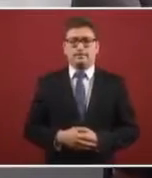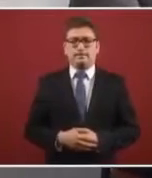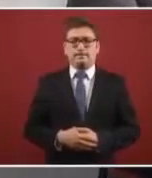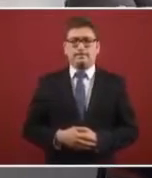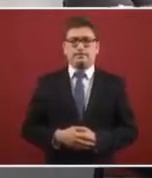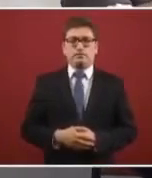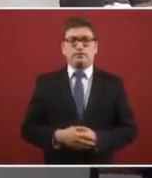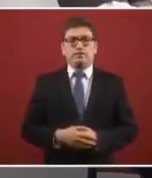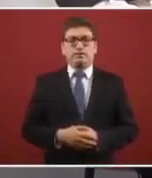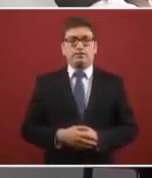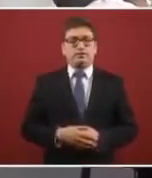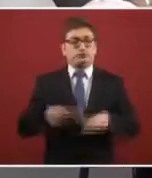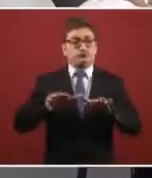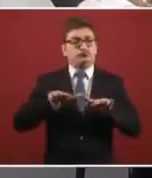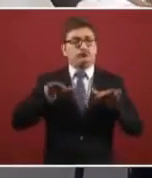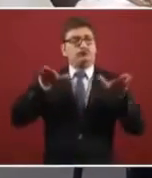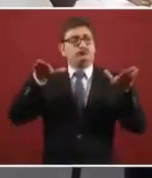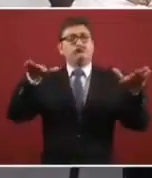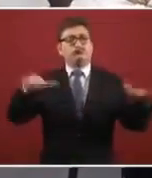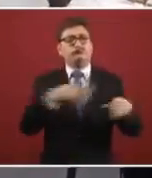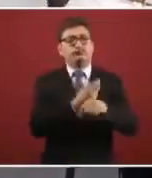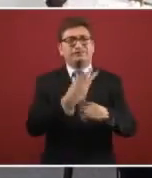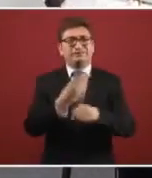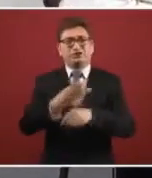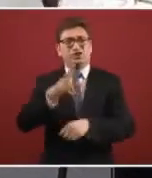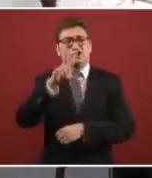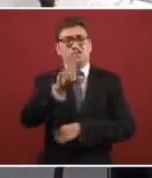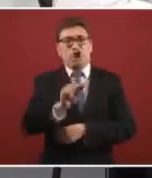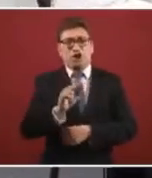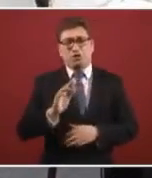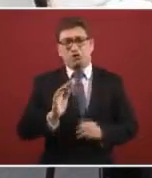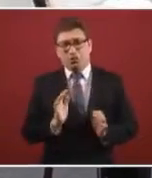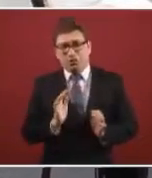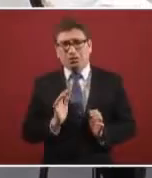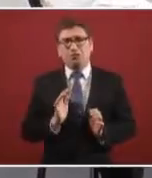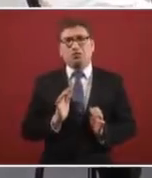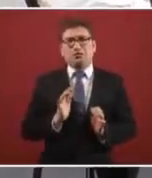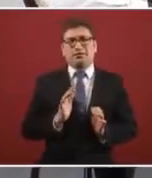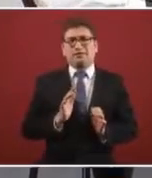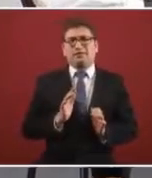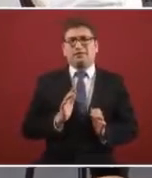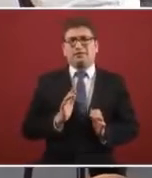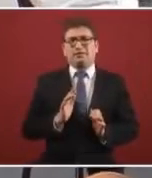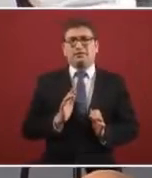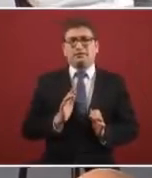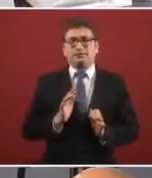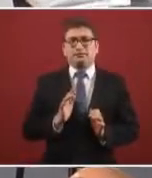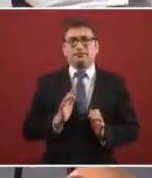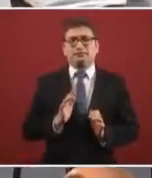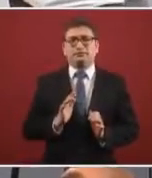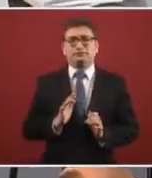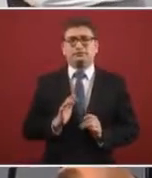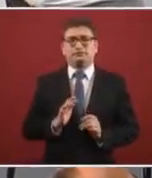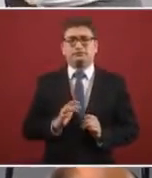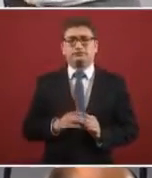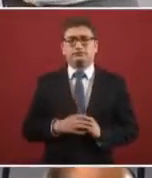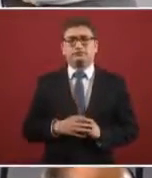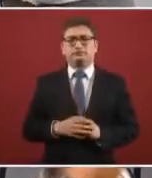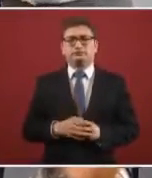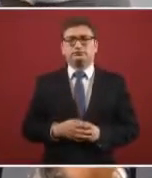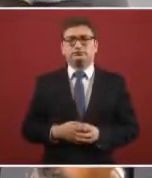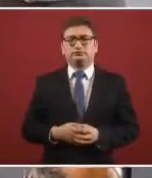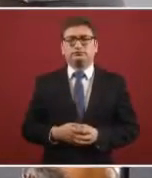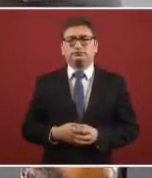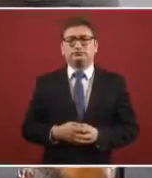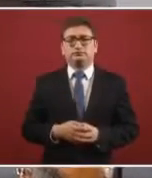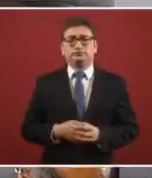be aeropuerto. an airport, En vez de but instead of estar putting all these